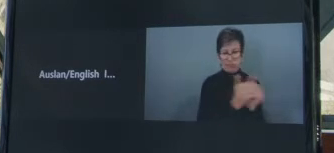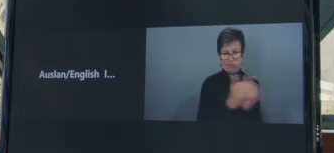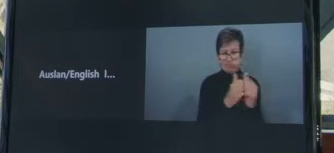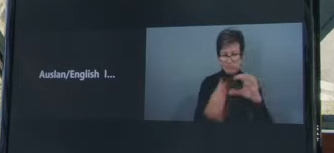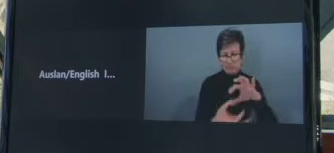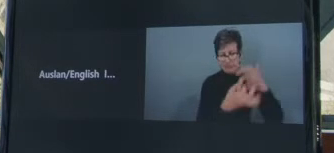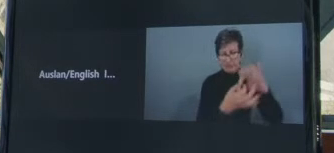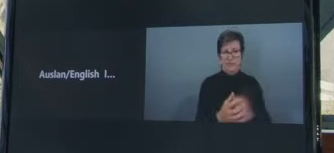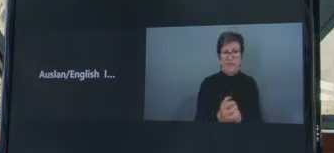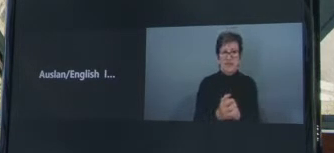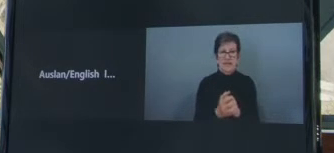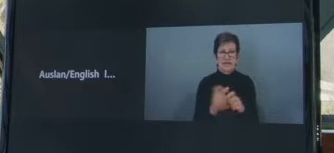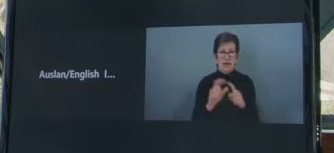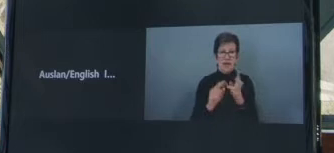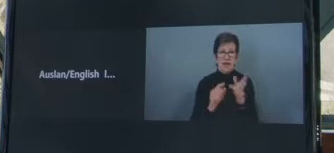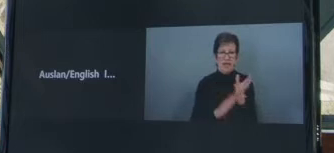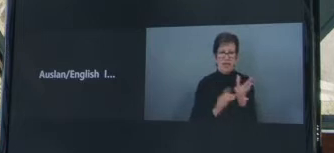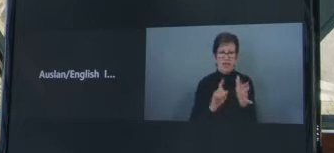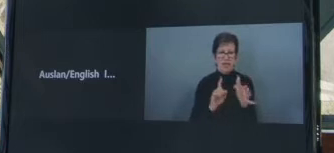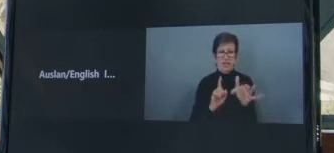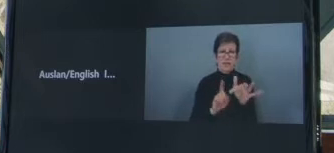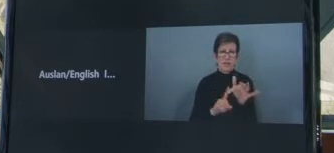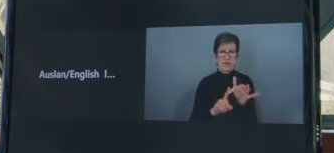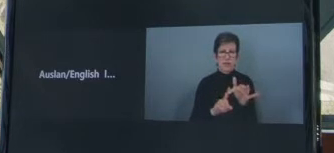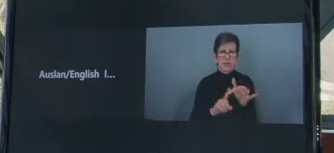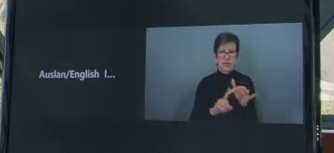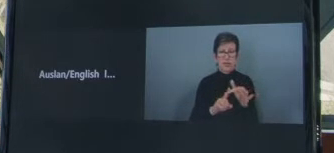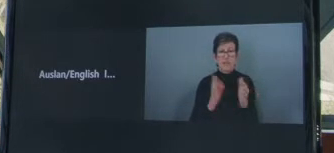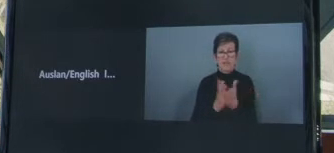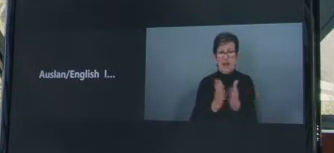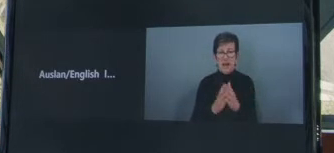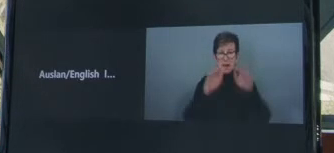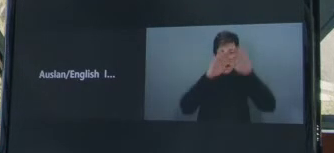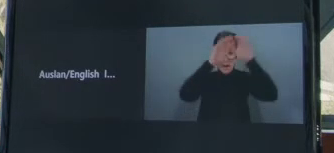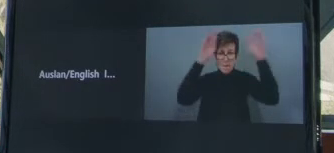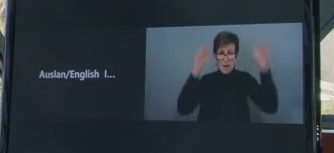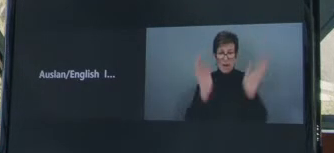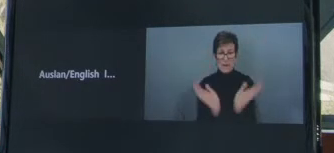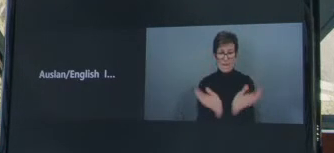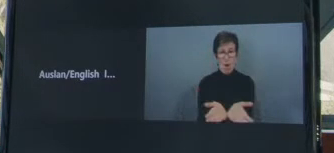sort of the dome. A flip dome was just basically a bowl installed at Sansbeak.